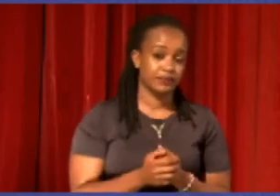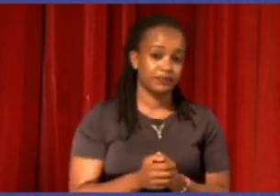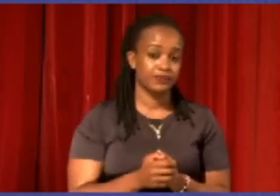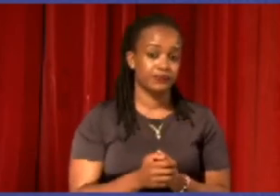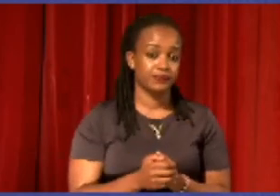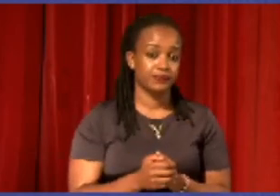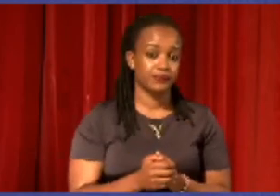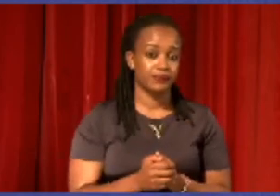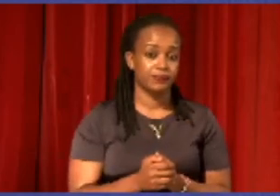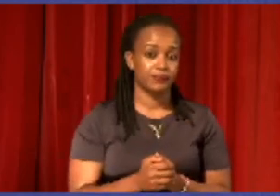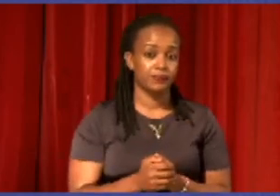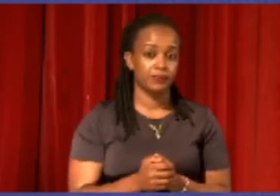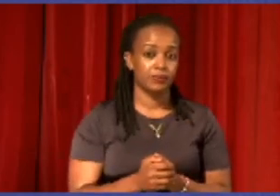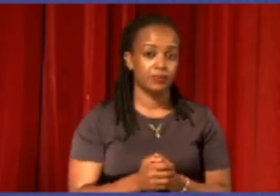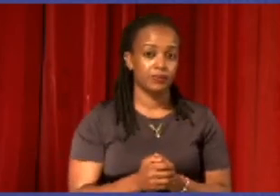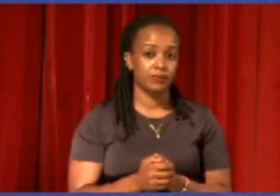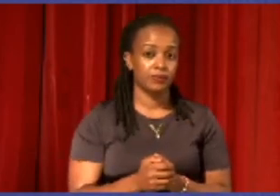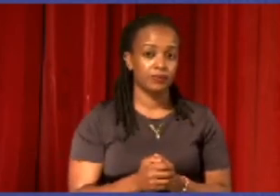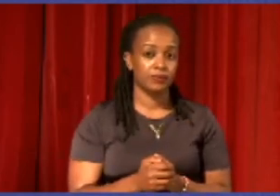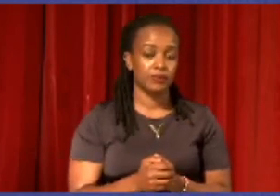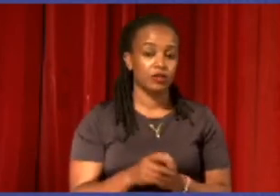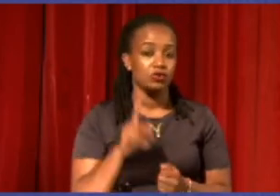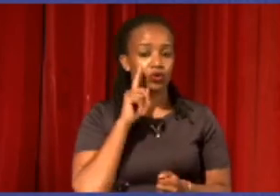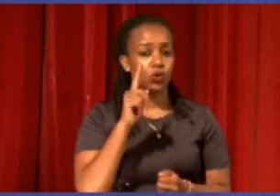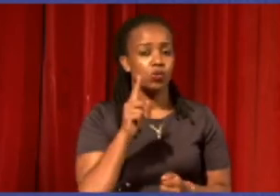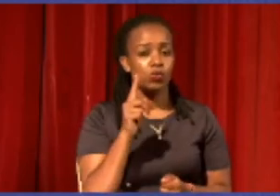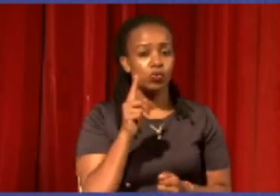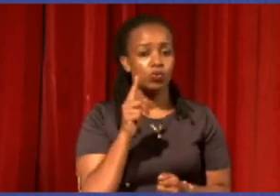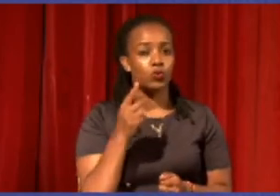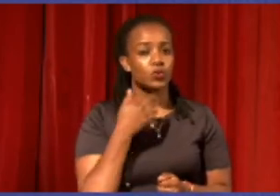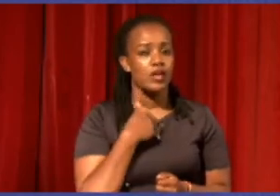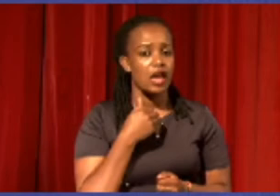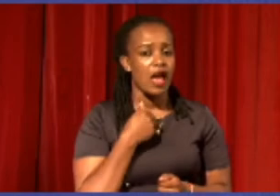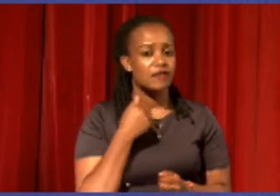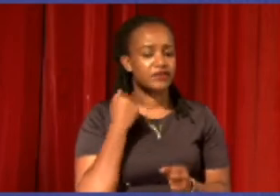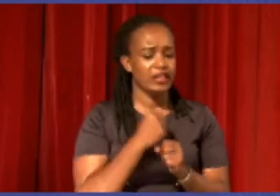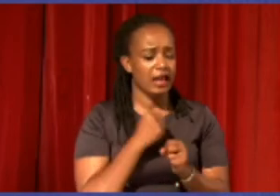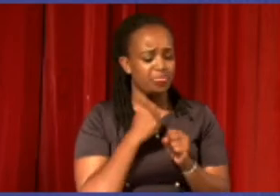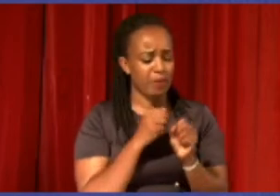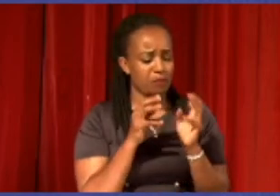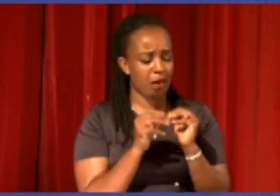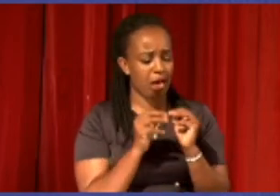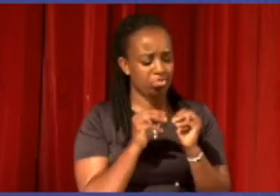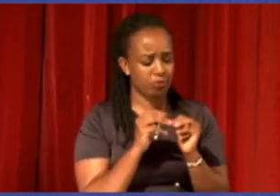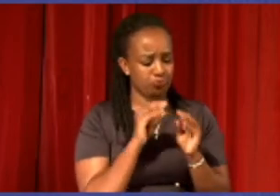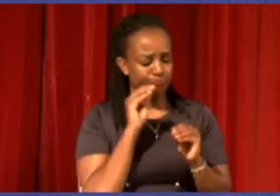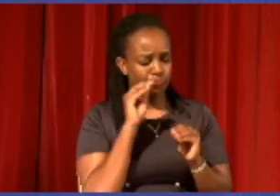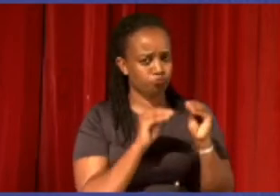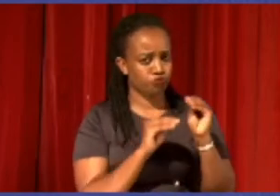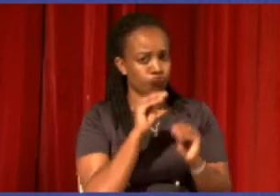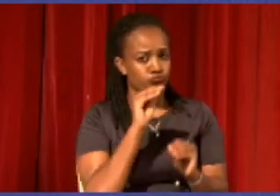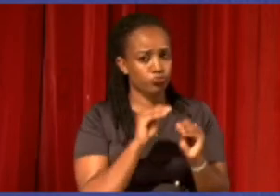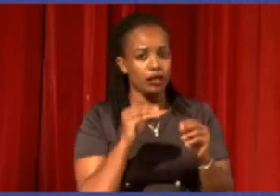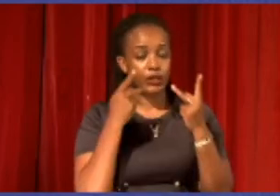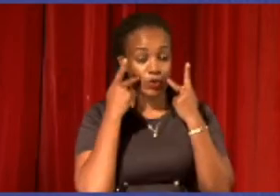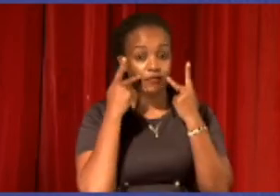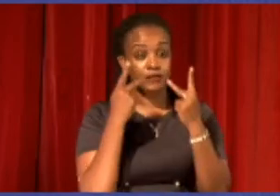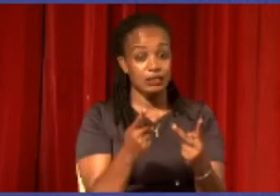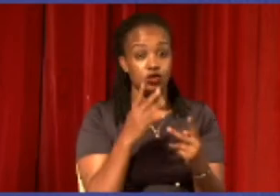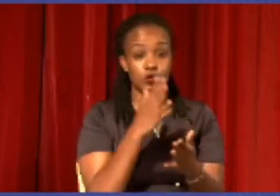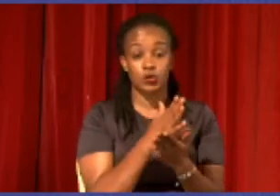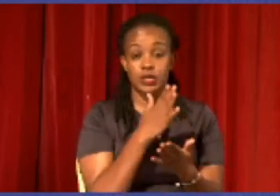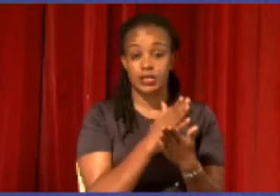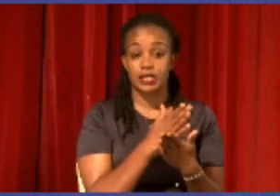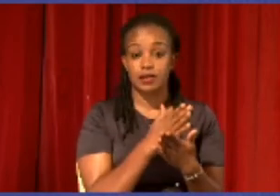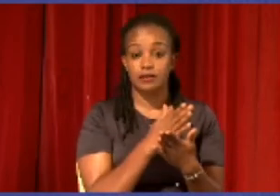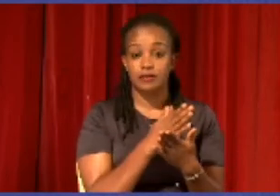they make in 2, 3, 4 weeks, right? Wow. So we've done the math, and we've seen it can actually touch as many lives.